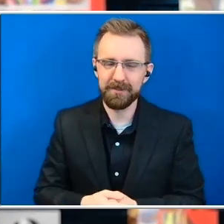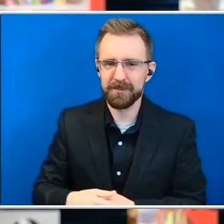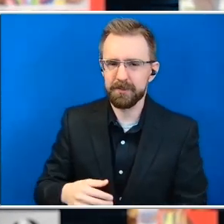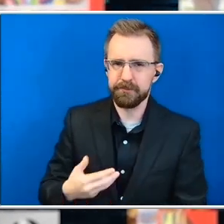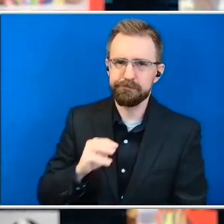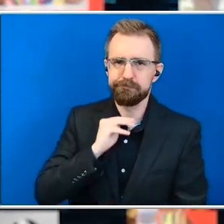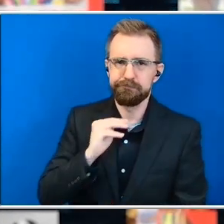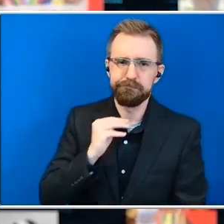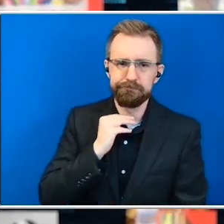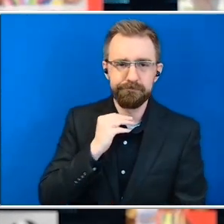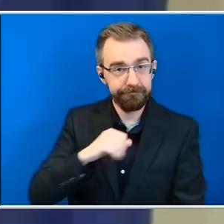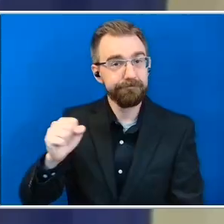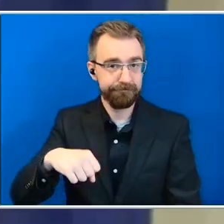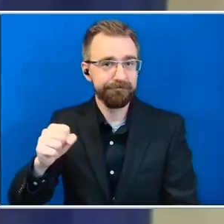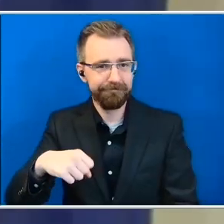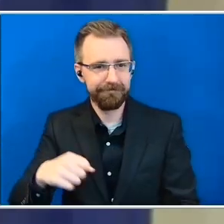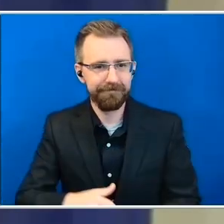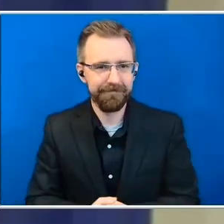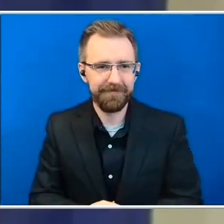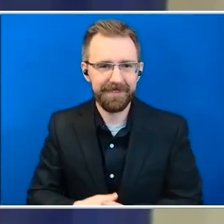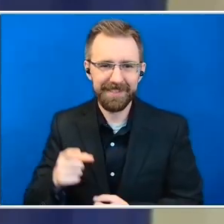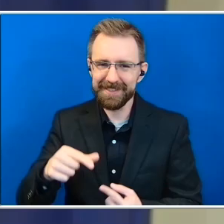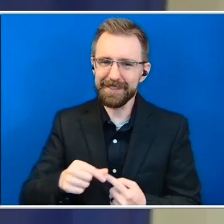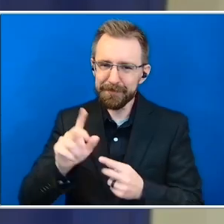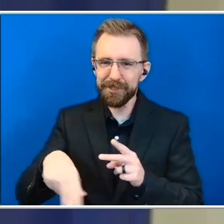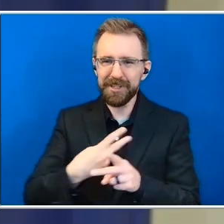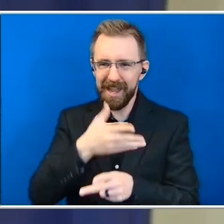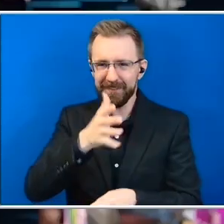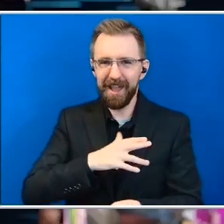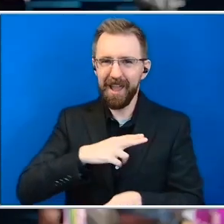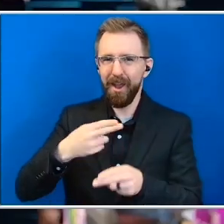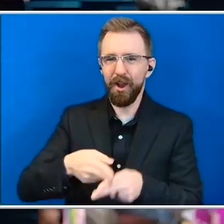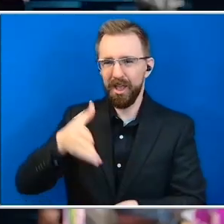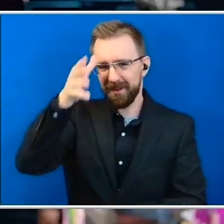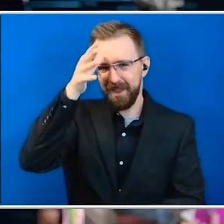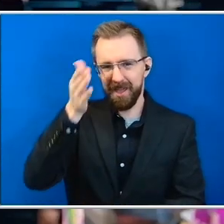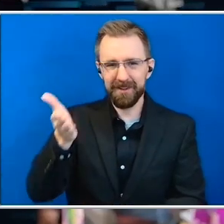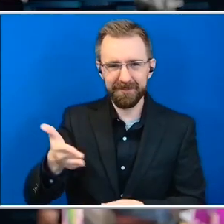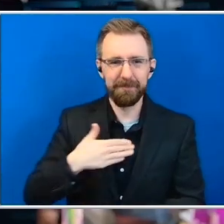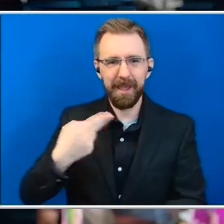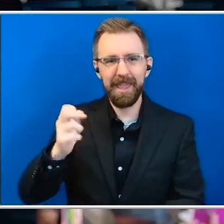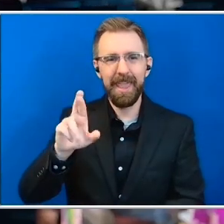He's that special kind of guy that I call Dad, my hero.